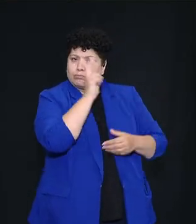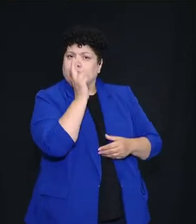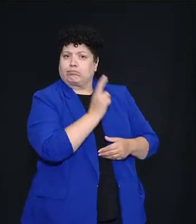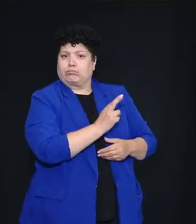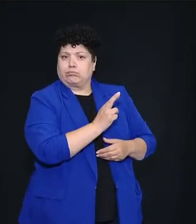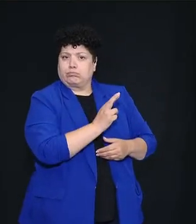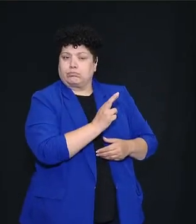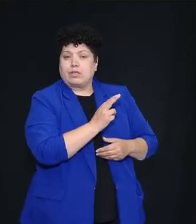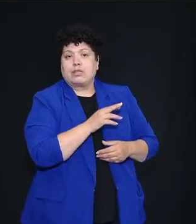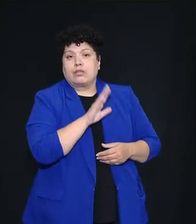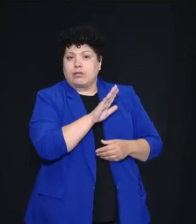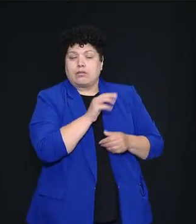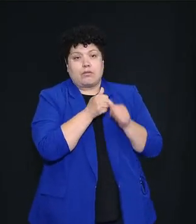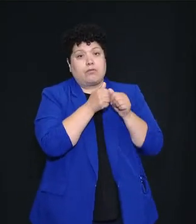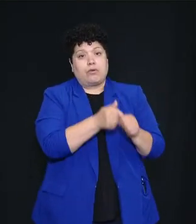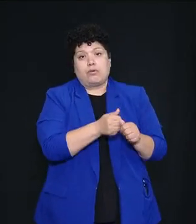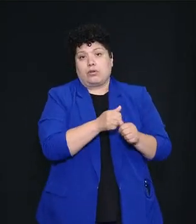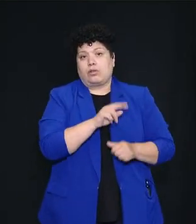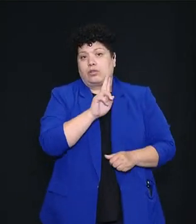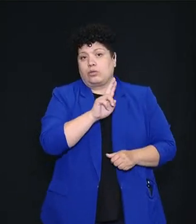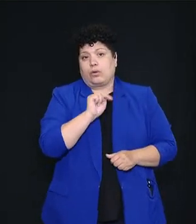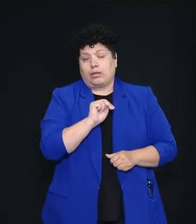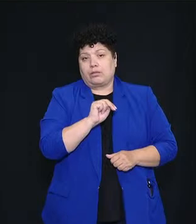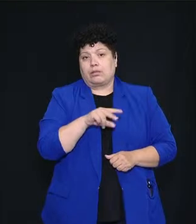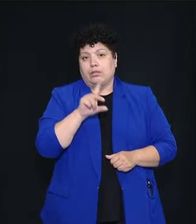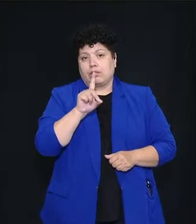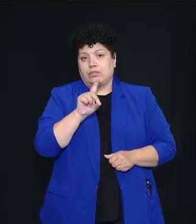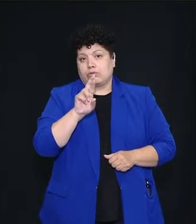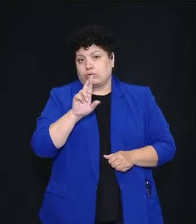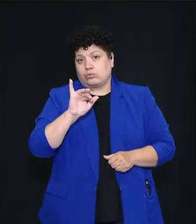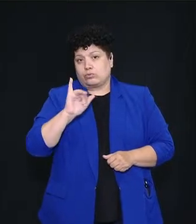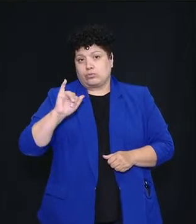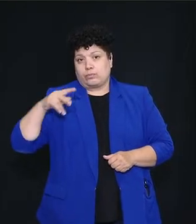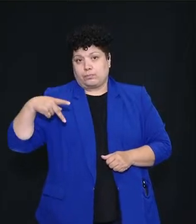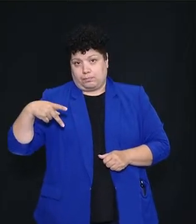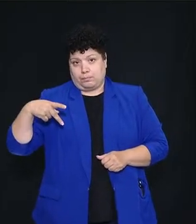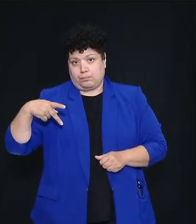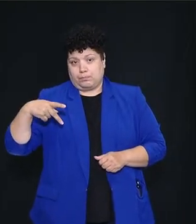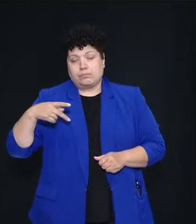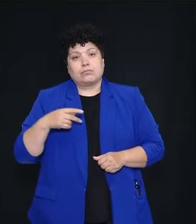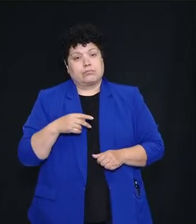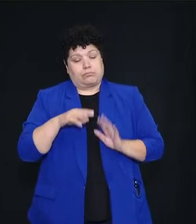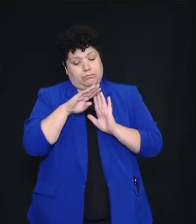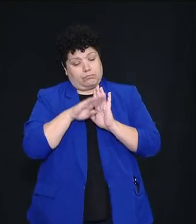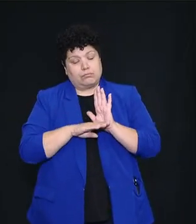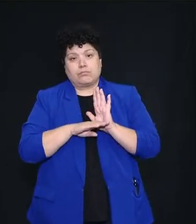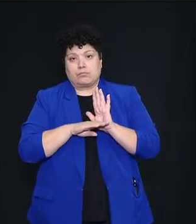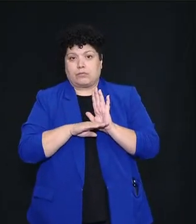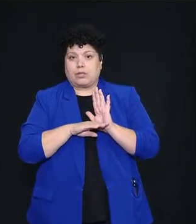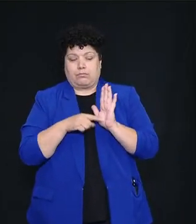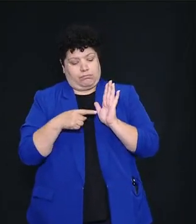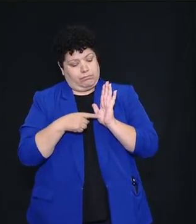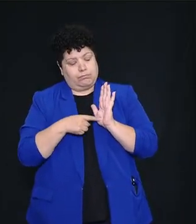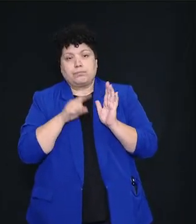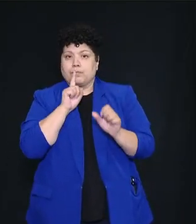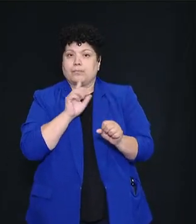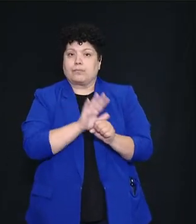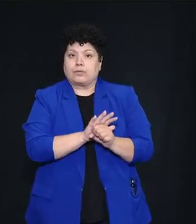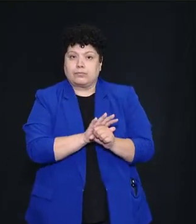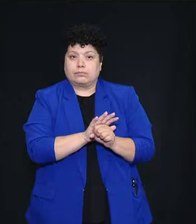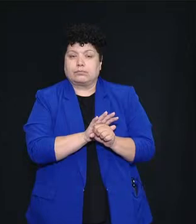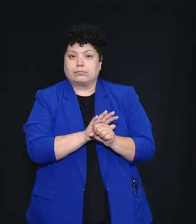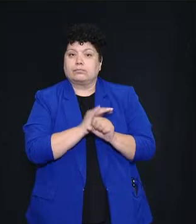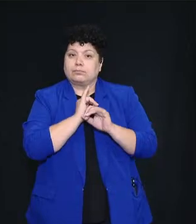spirit of the United Nations Declaration on the Rights of Indigenous Peoples. It is our